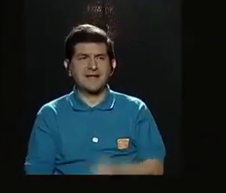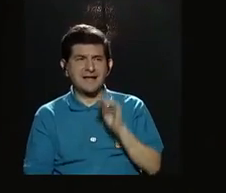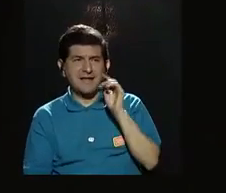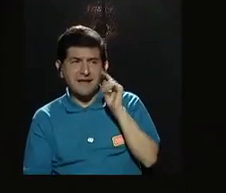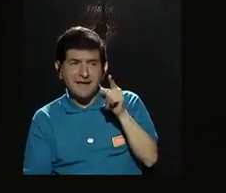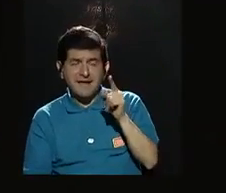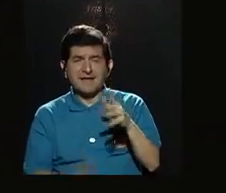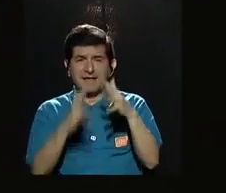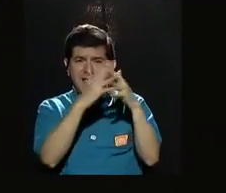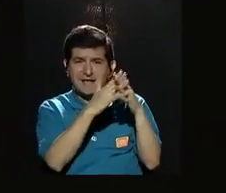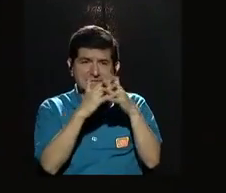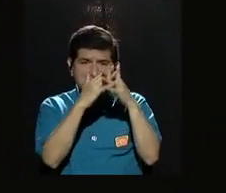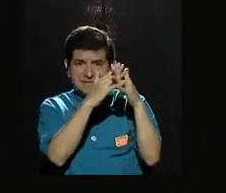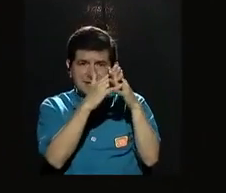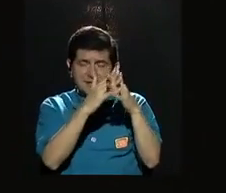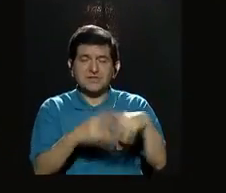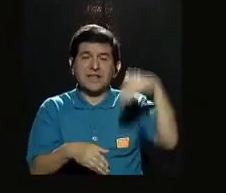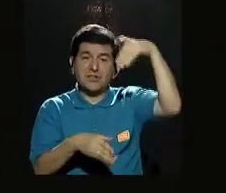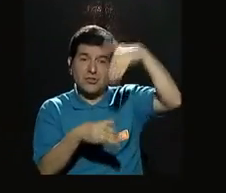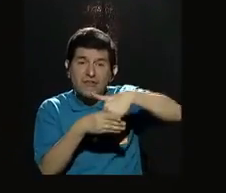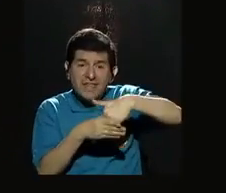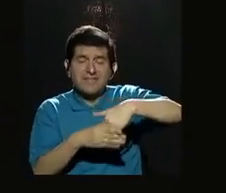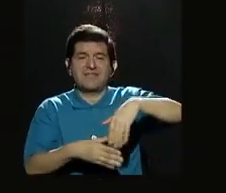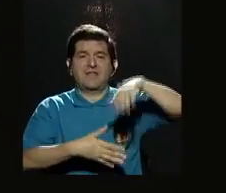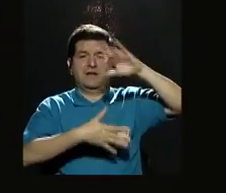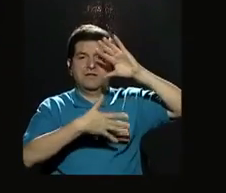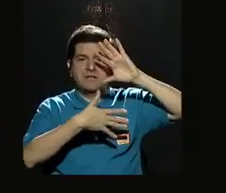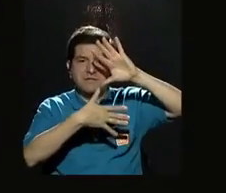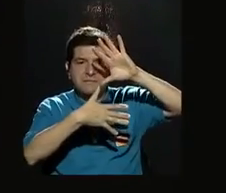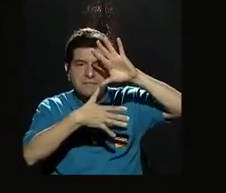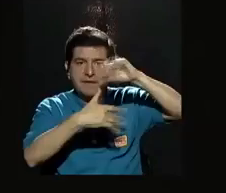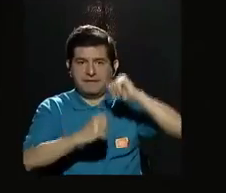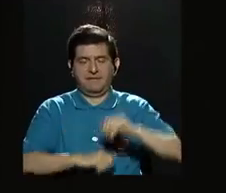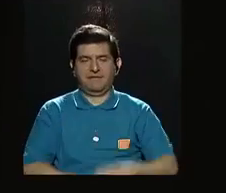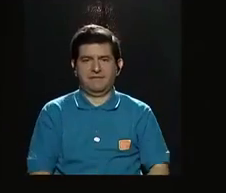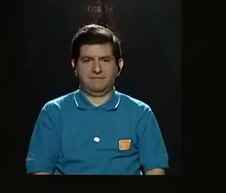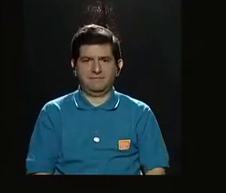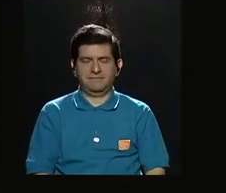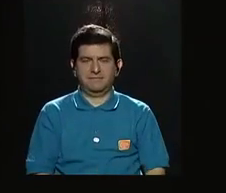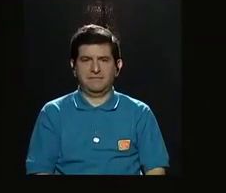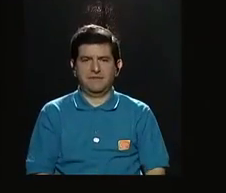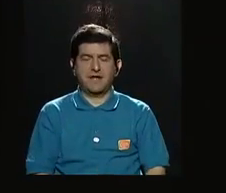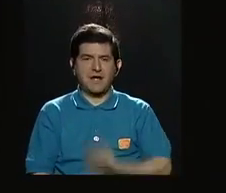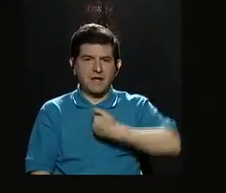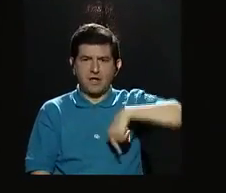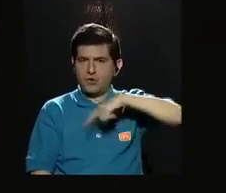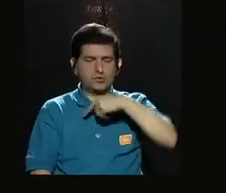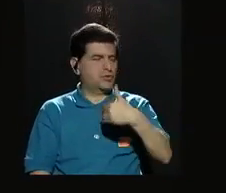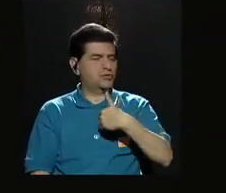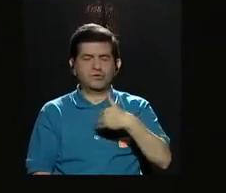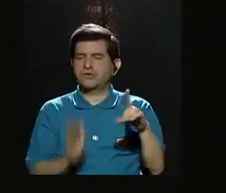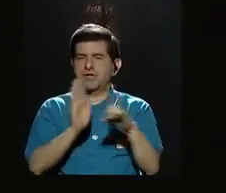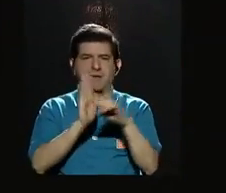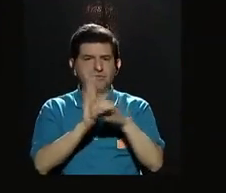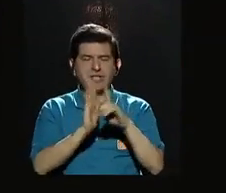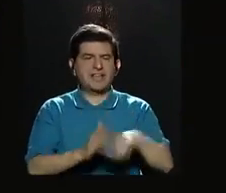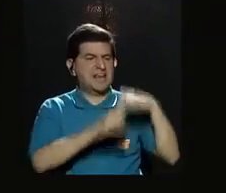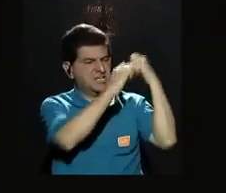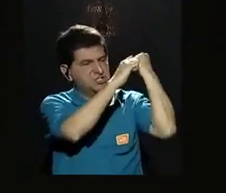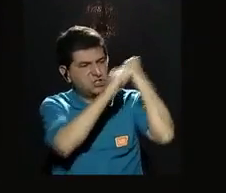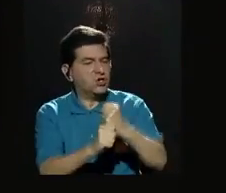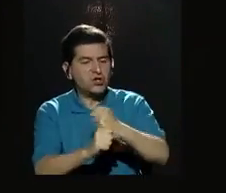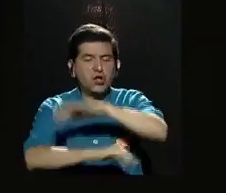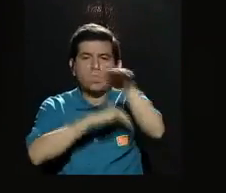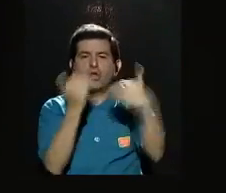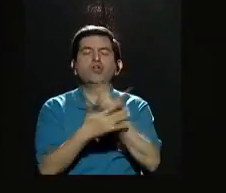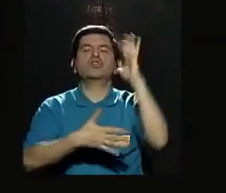of America, which does not give us the right to colonize the entire